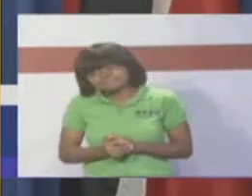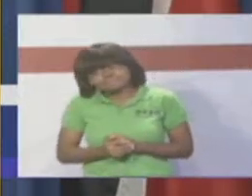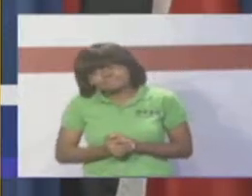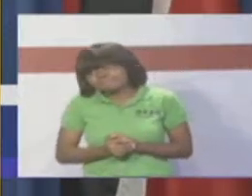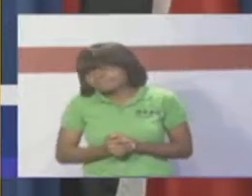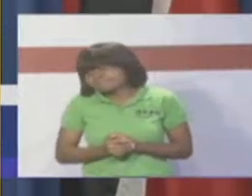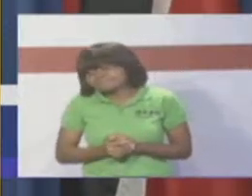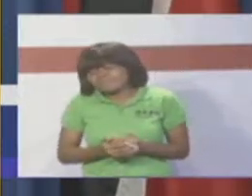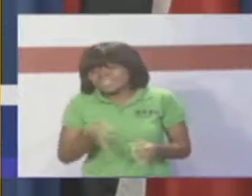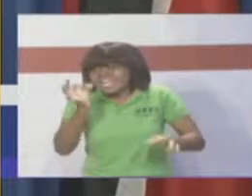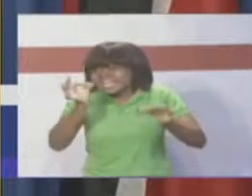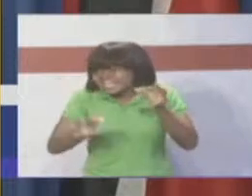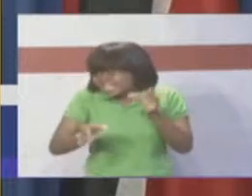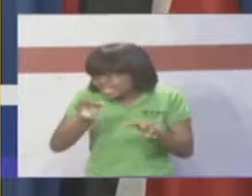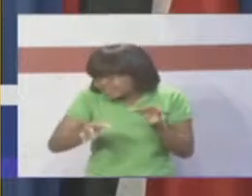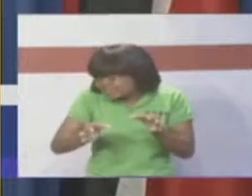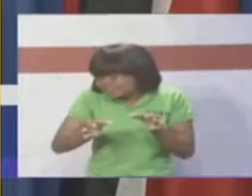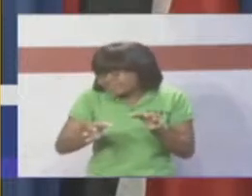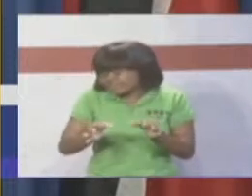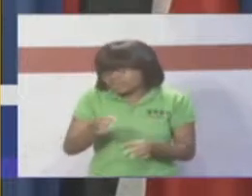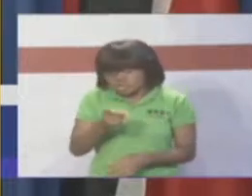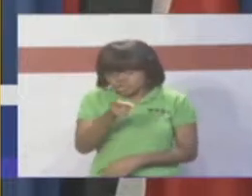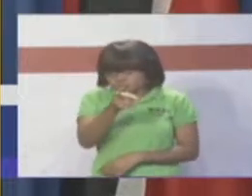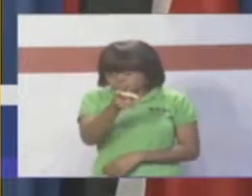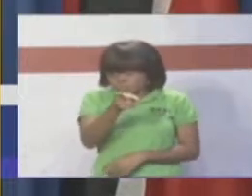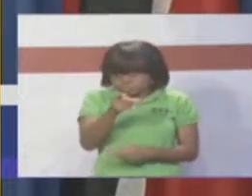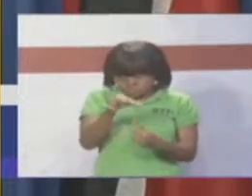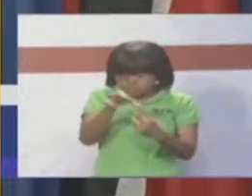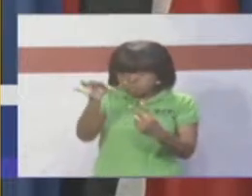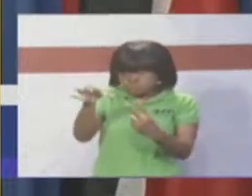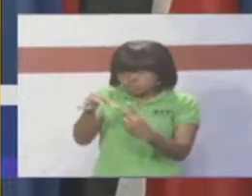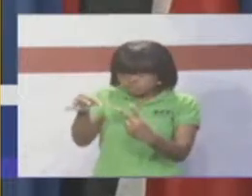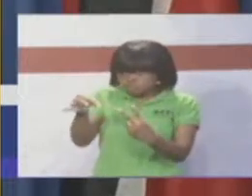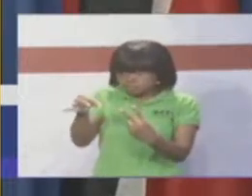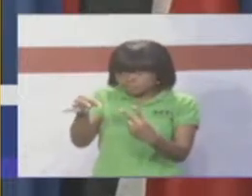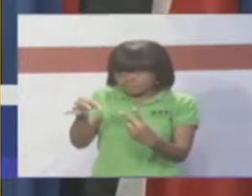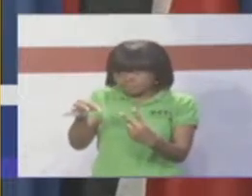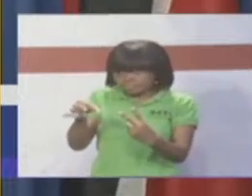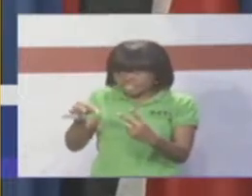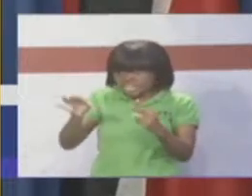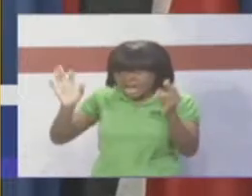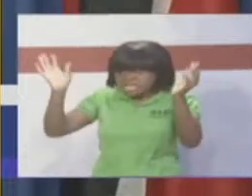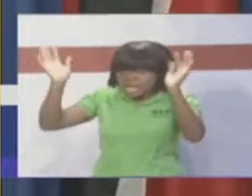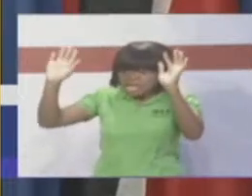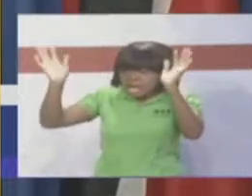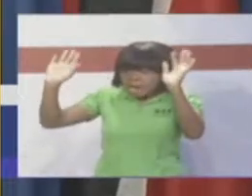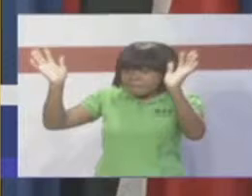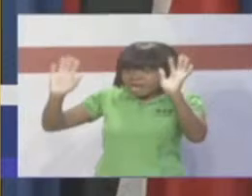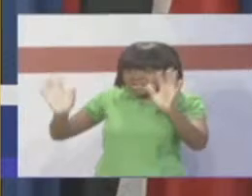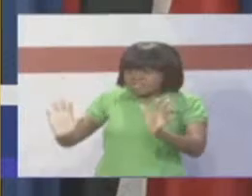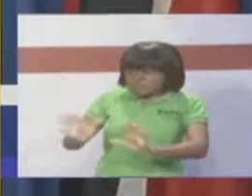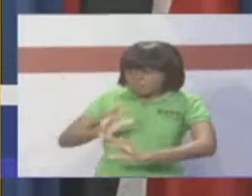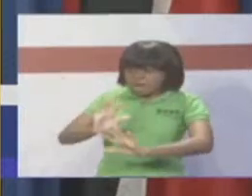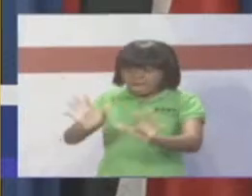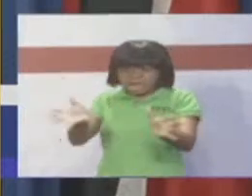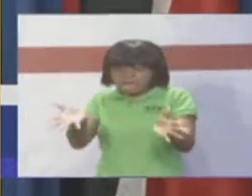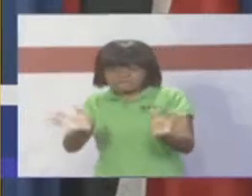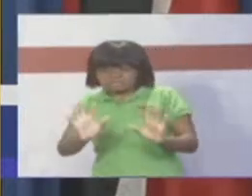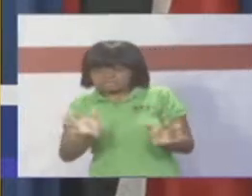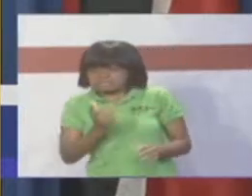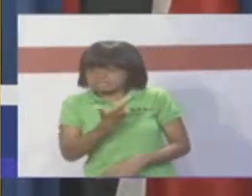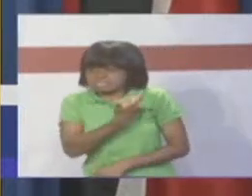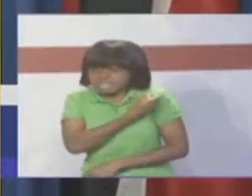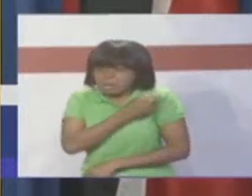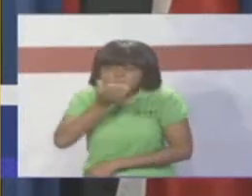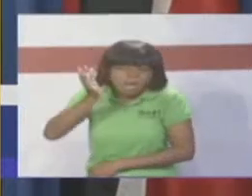If you choose not to be vaccinated, which is the only relief that's available in this situation, of